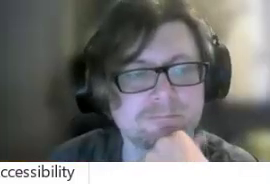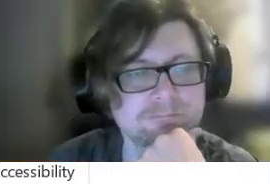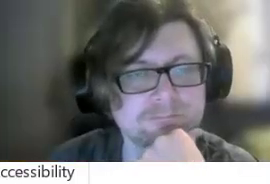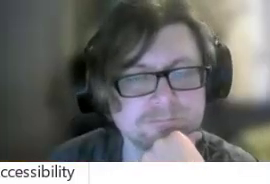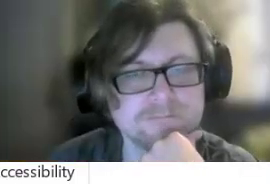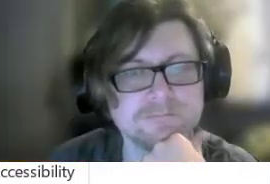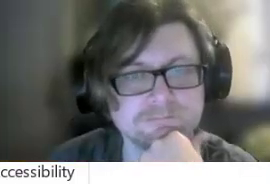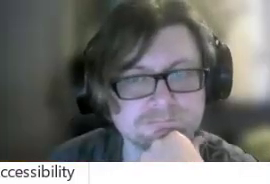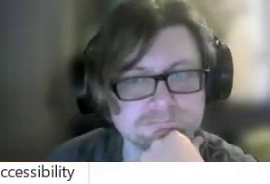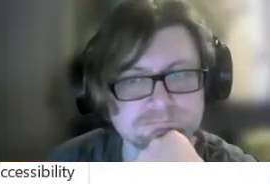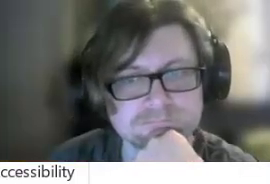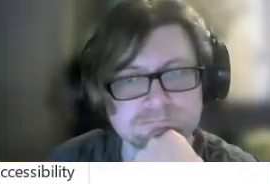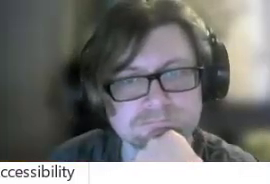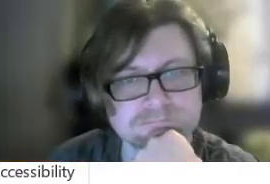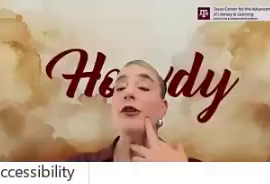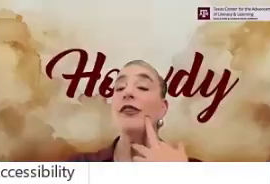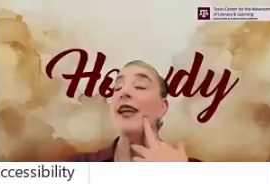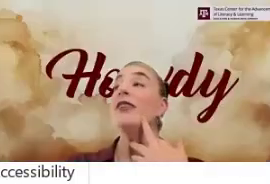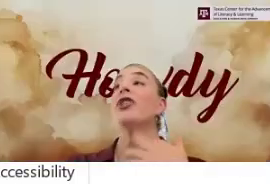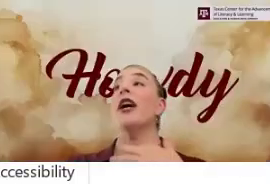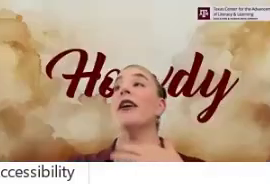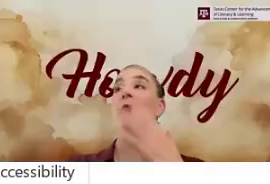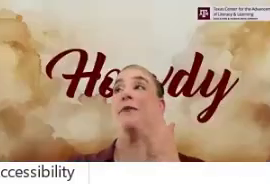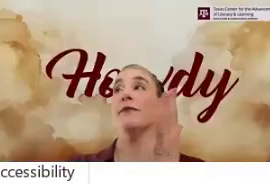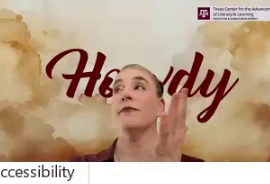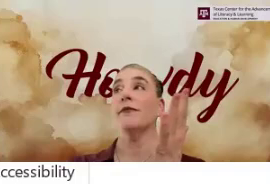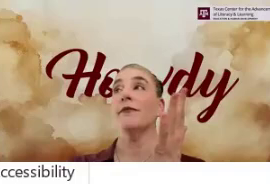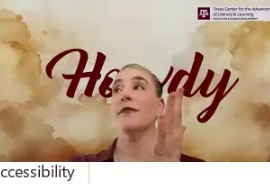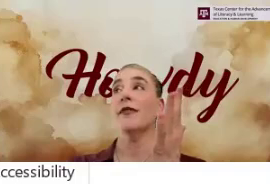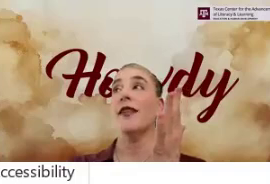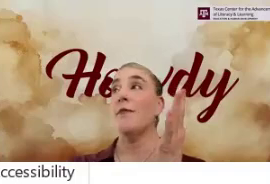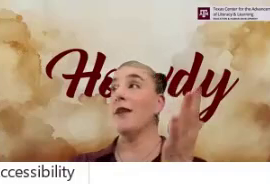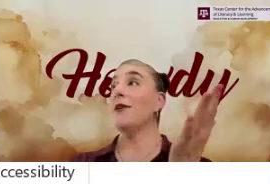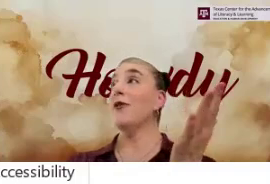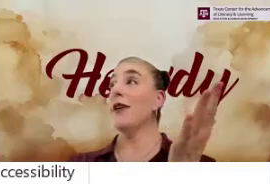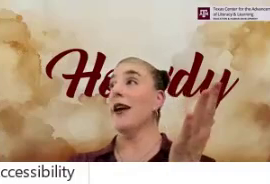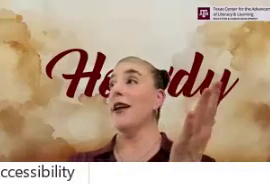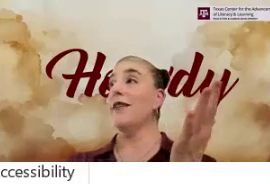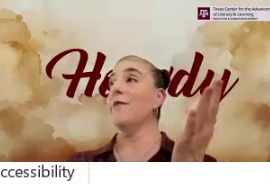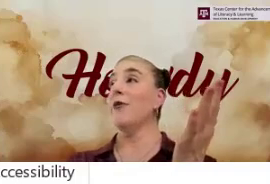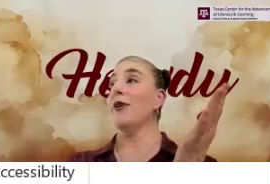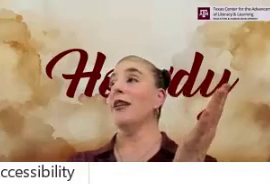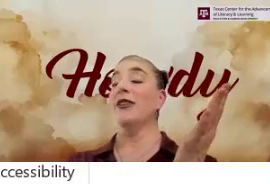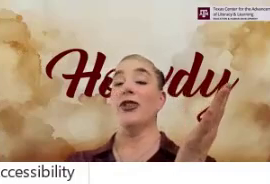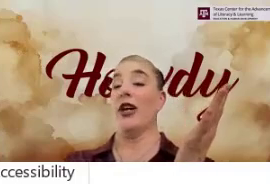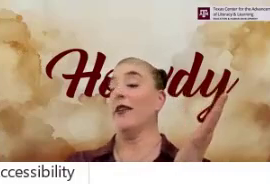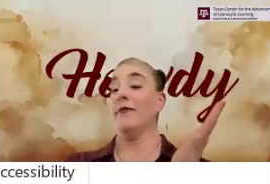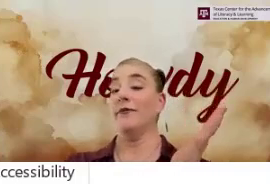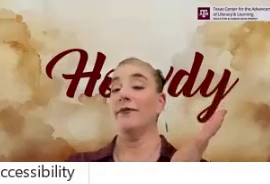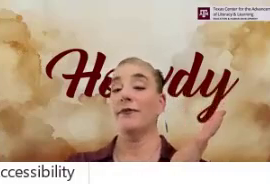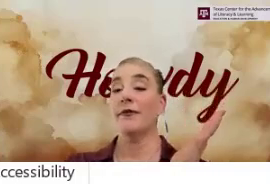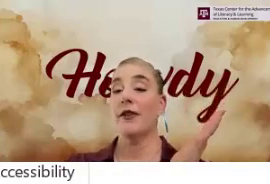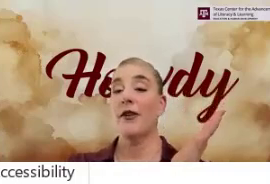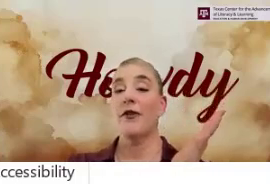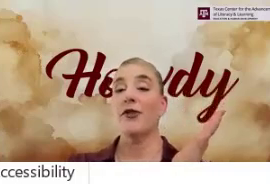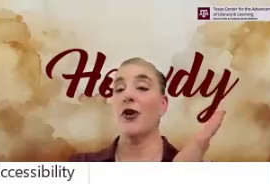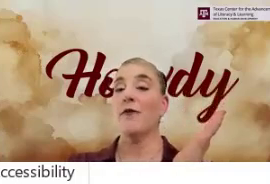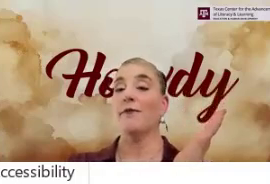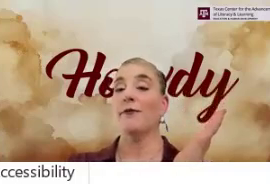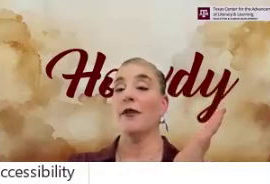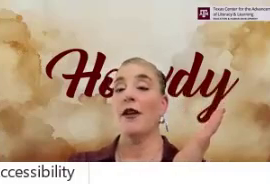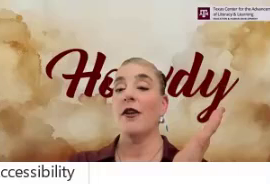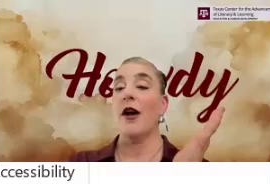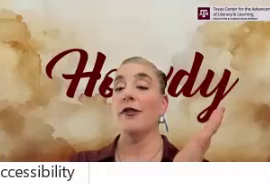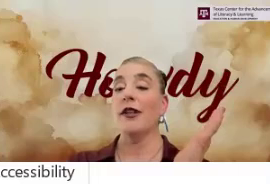this one is also coming up. So it's saying check them. They may be okay, but we need to check them.